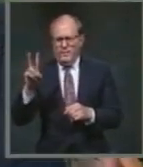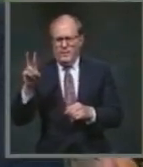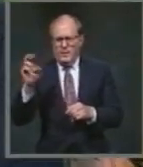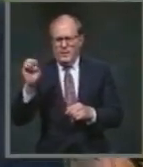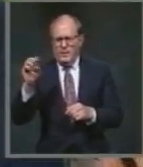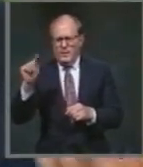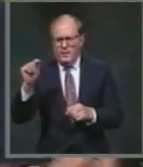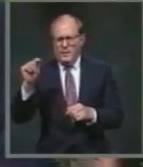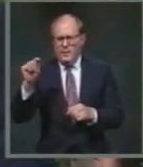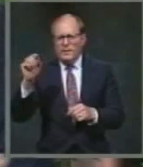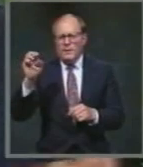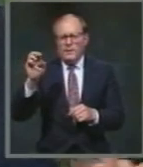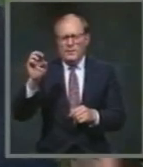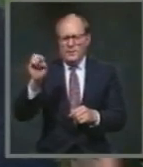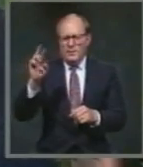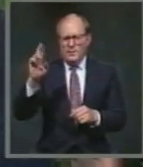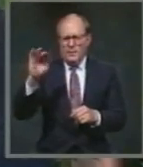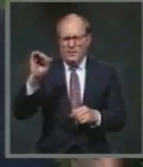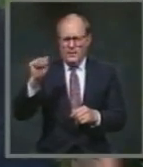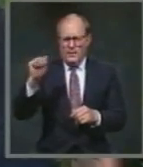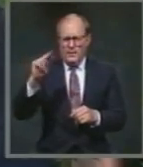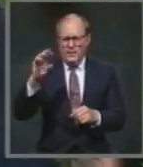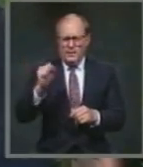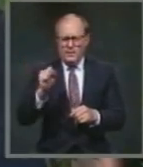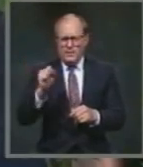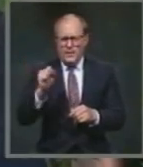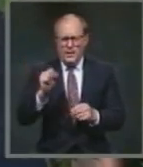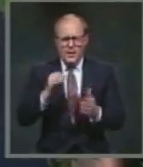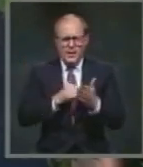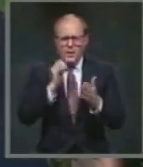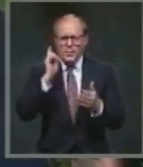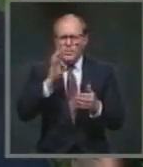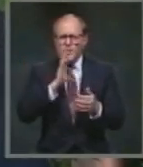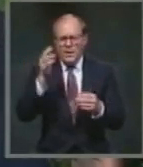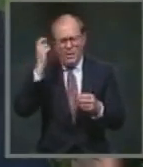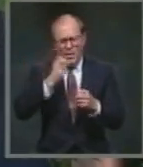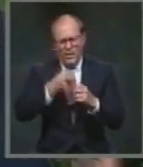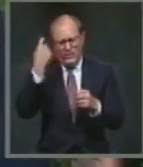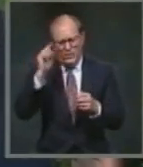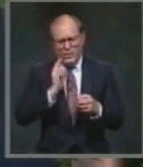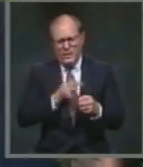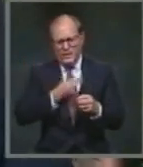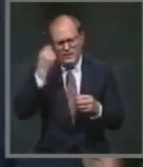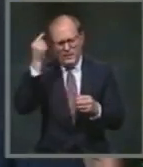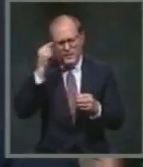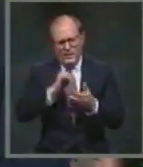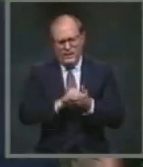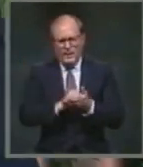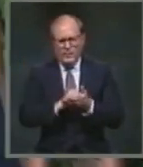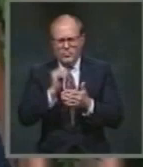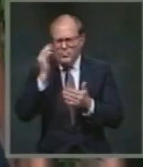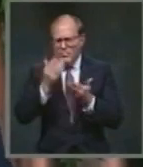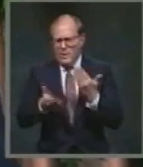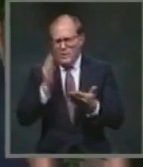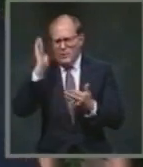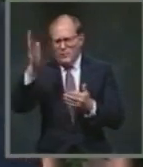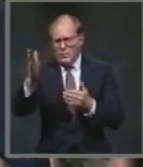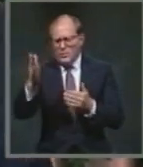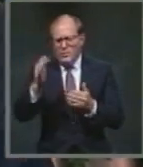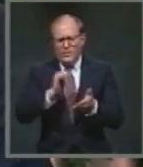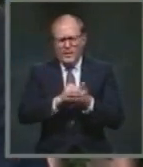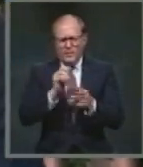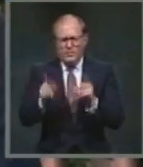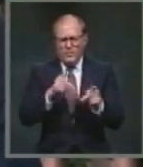might come when either of these memorials would be neglected. So, great care